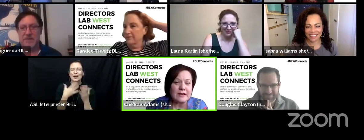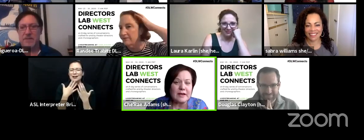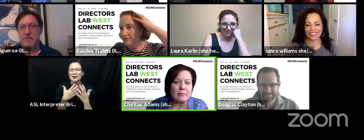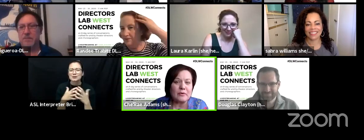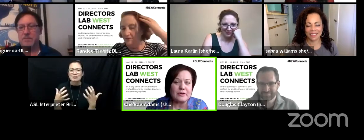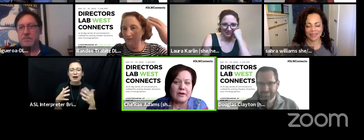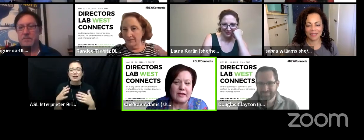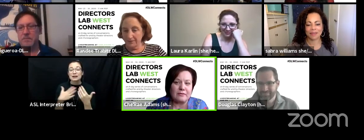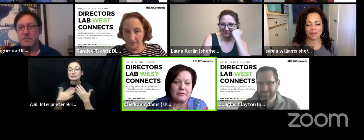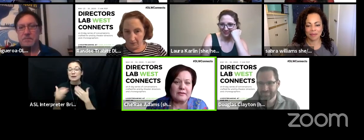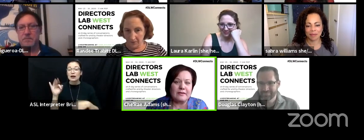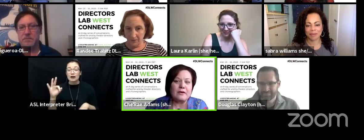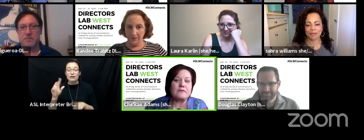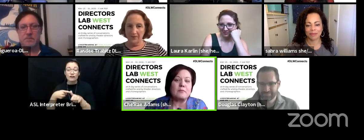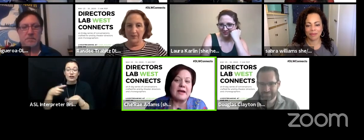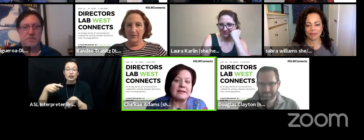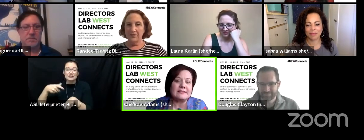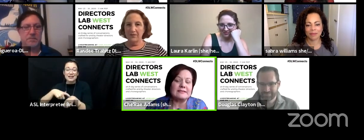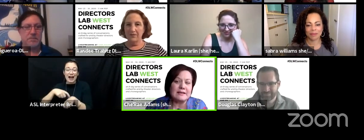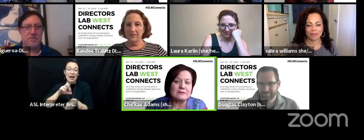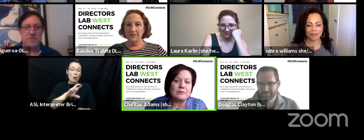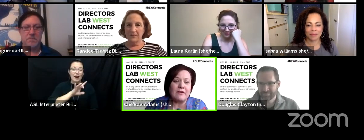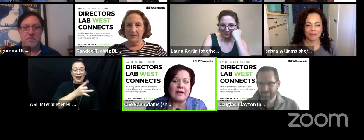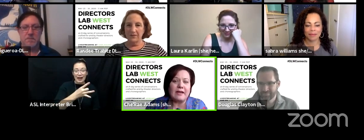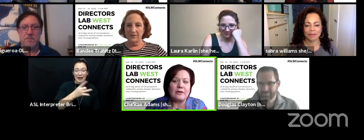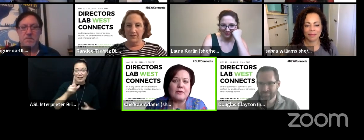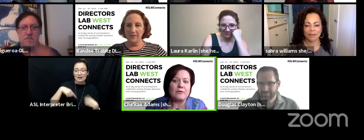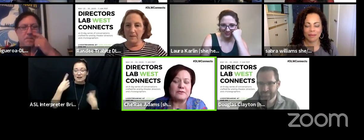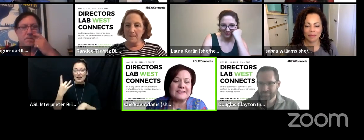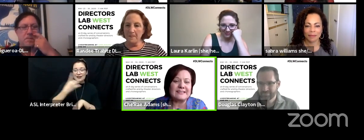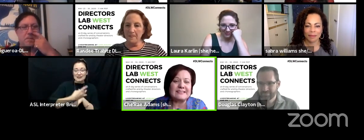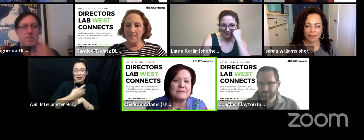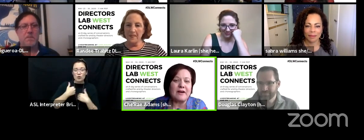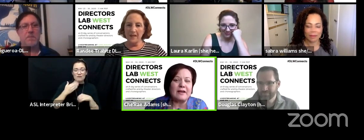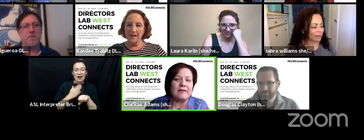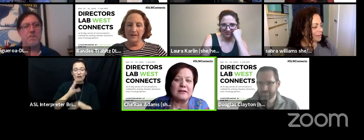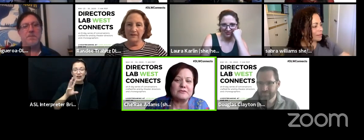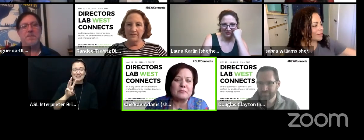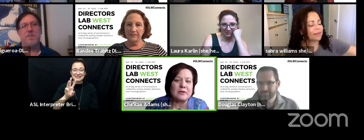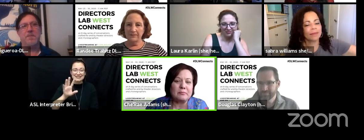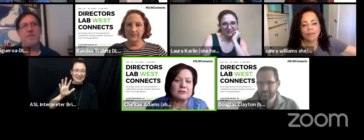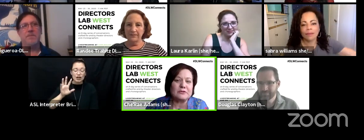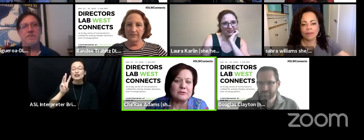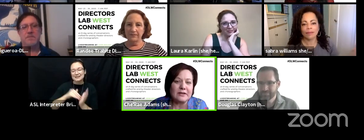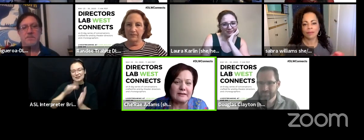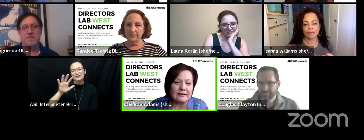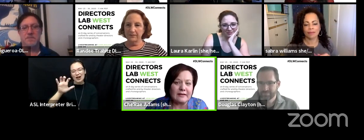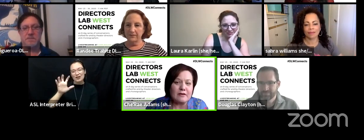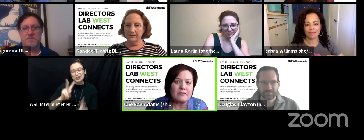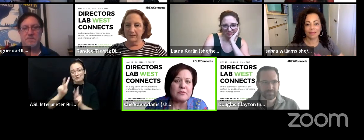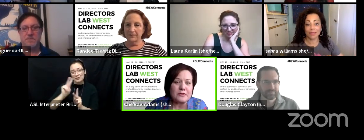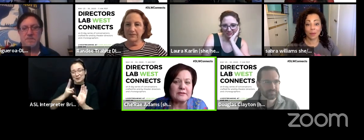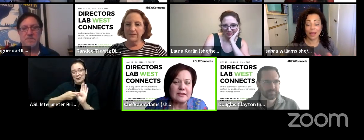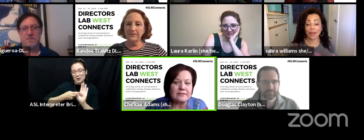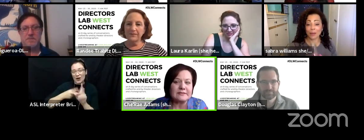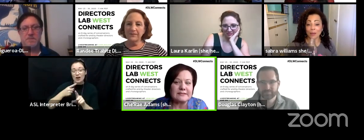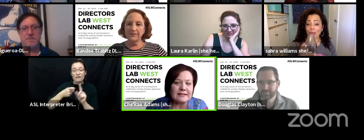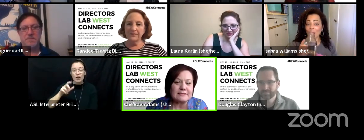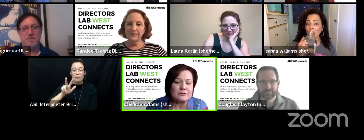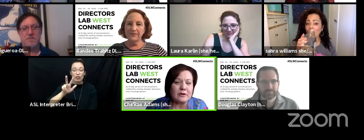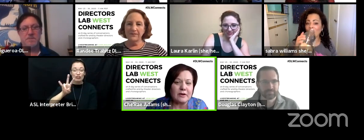first time or your eighth. Over the past 8 days, we've had over 6,500 people tune in from